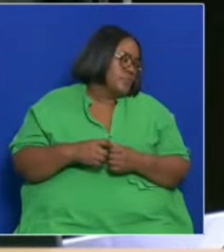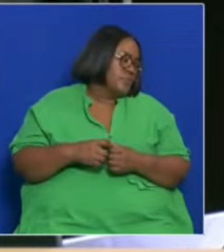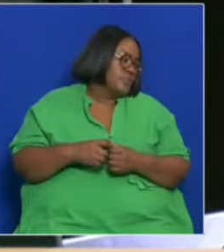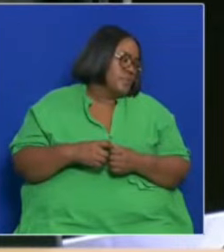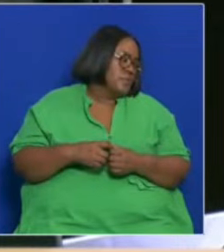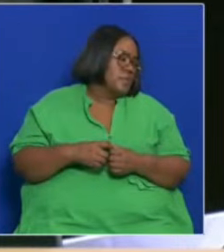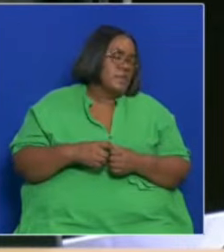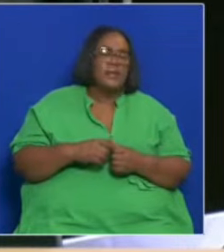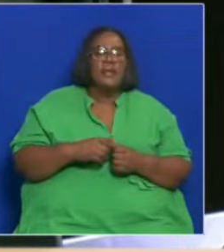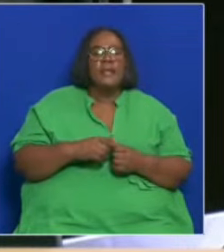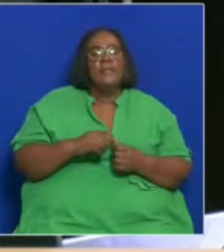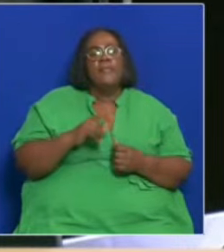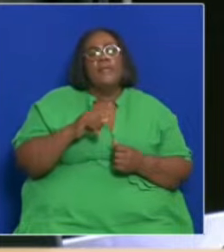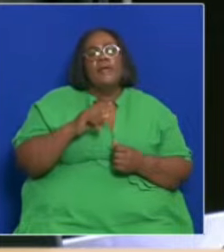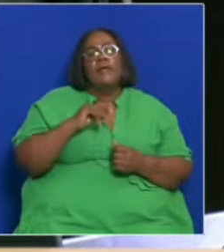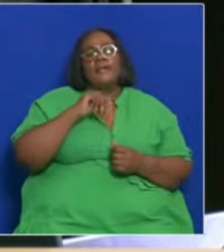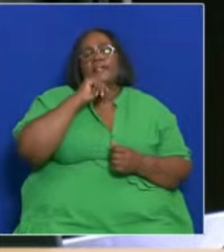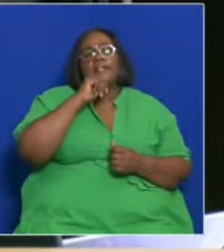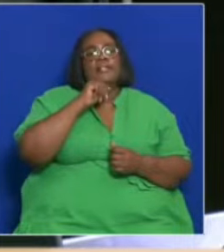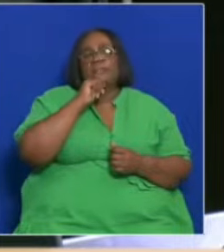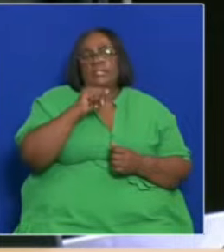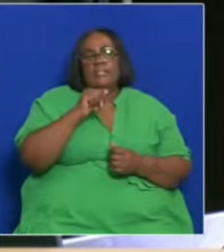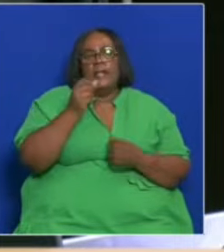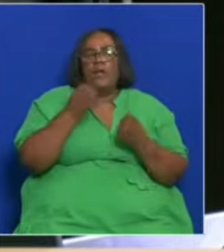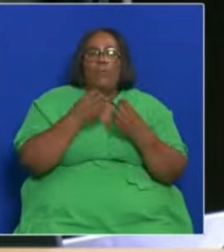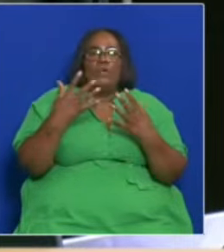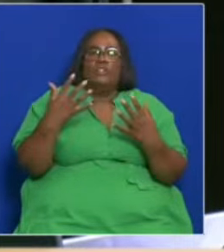for. It's not the magnitude